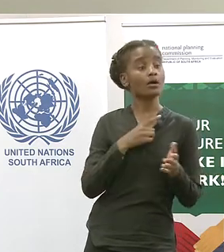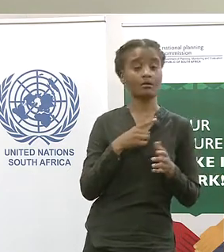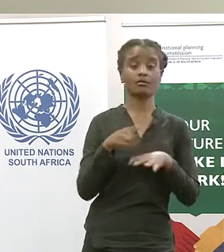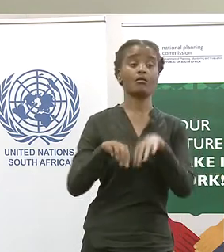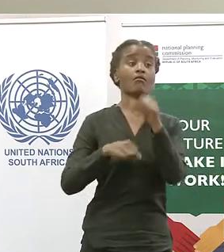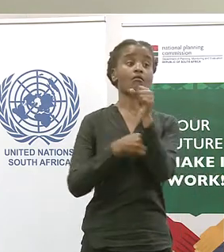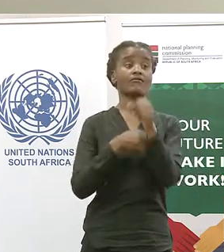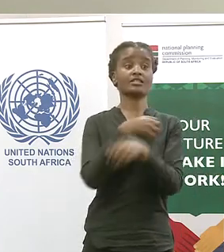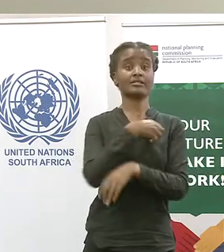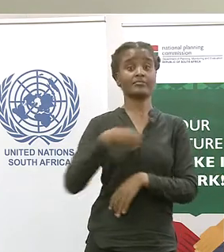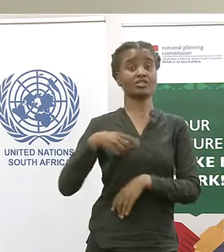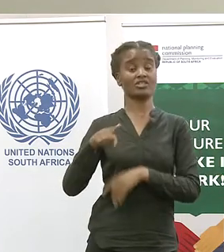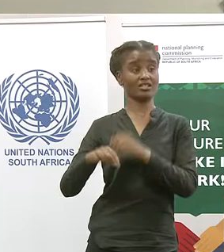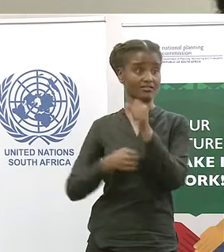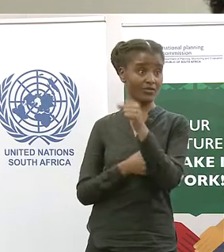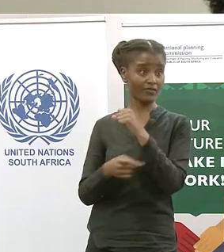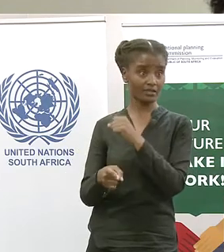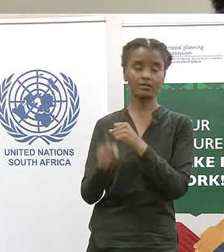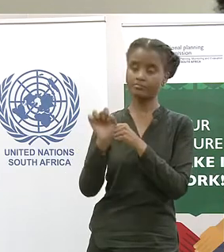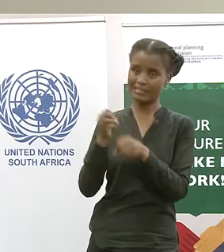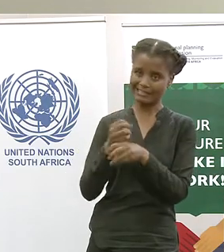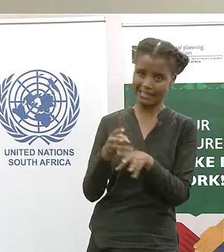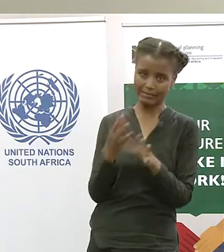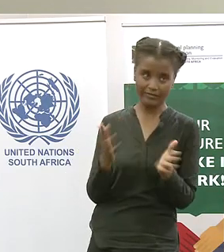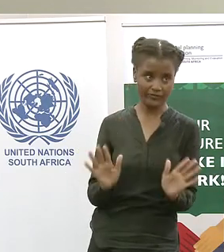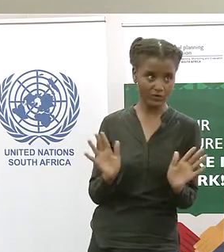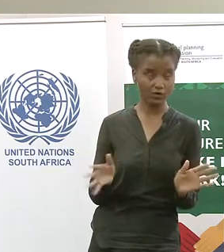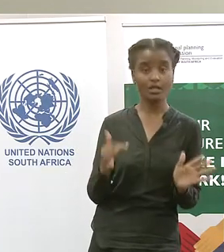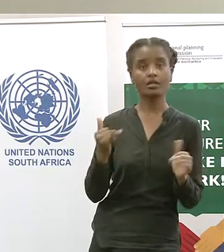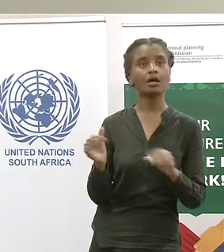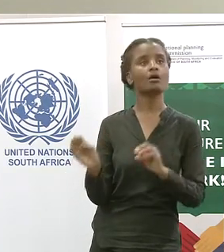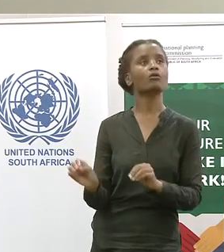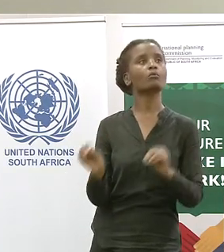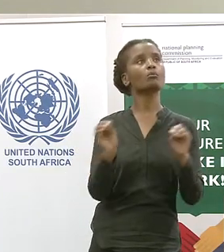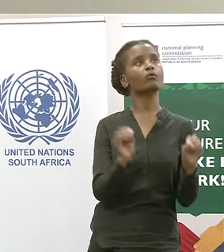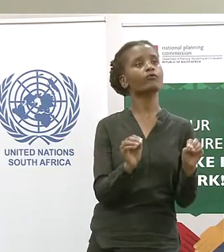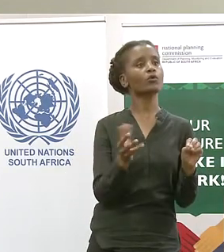presidency. We moved to the Ministry of Women and whatever,